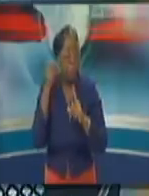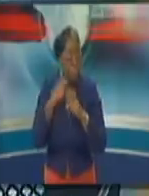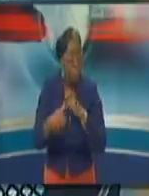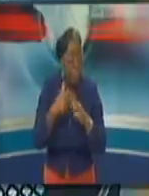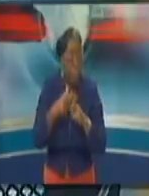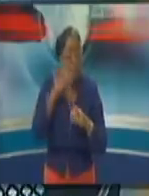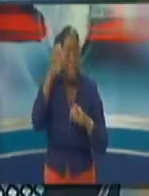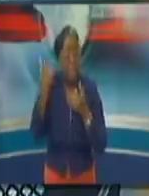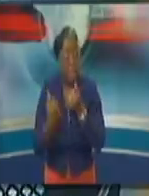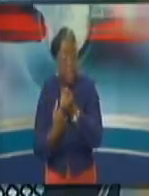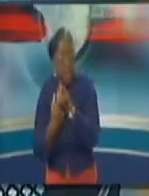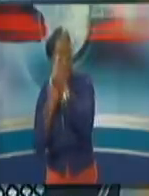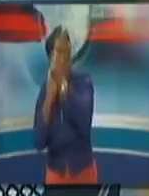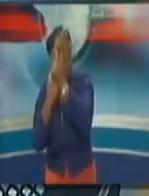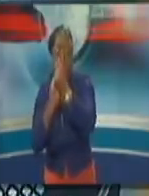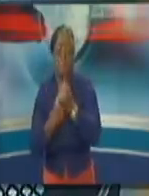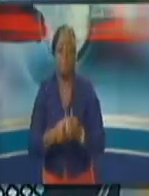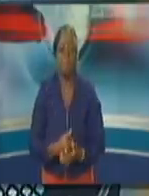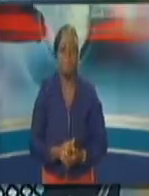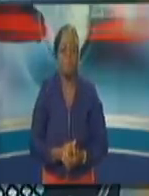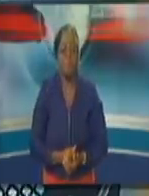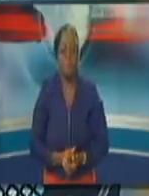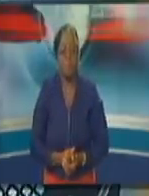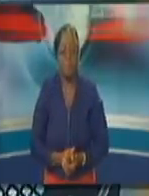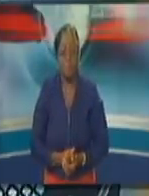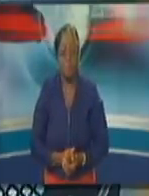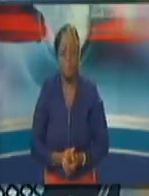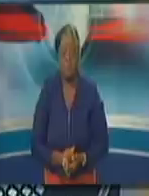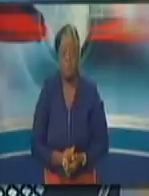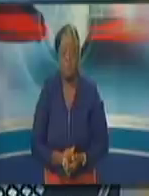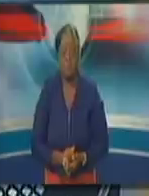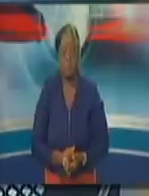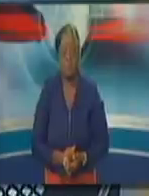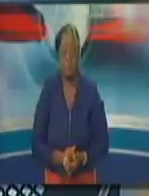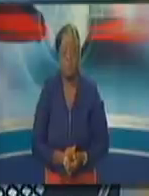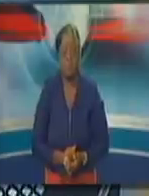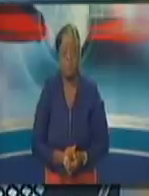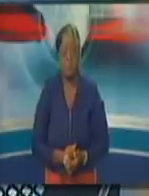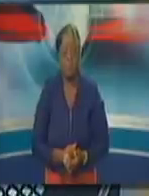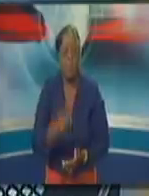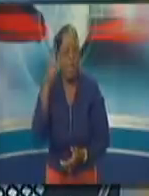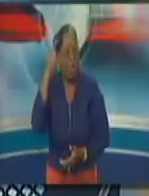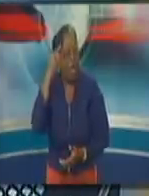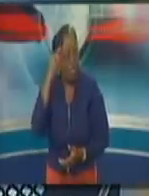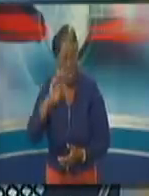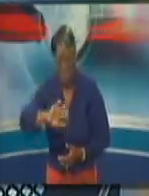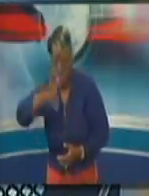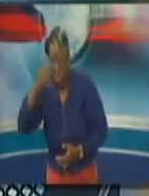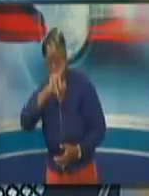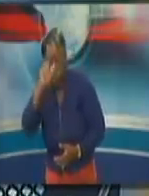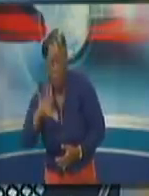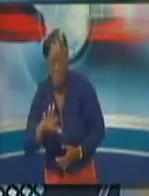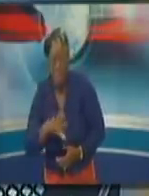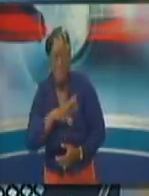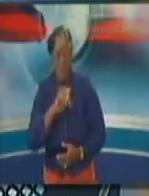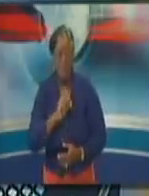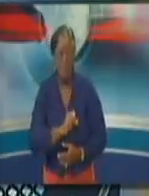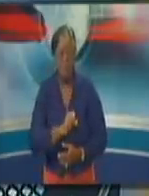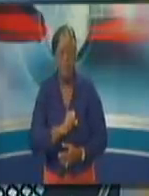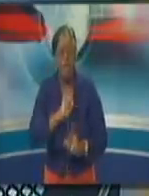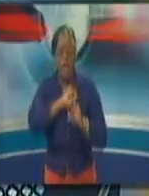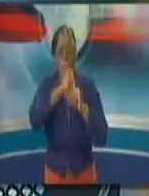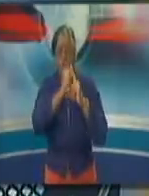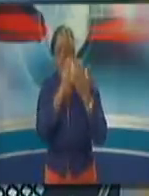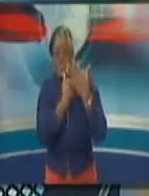some assistance in order to cope with that effectively. I think there was another question about something to do with social media, but I didn't